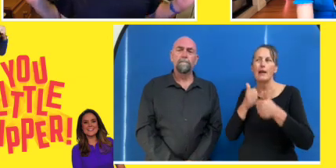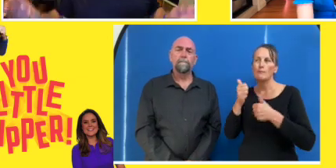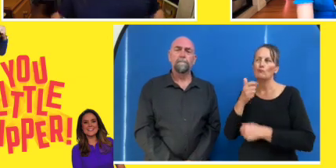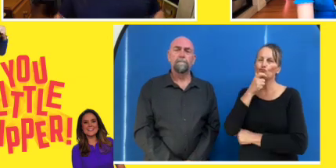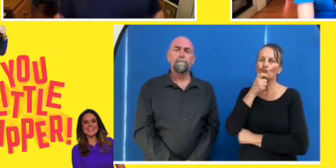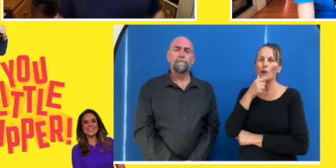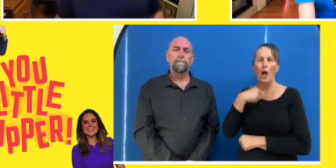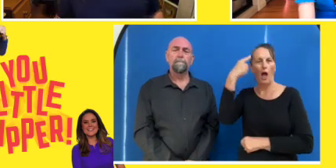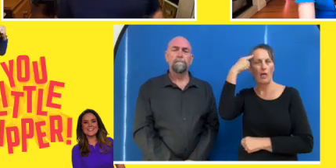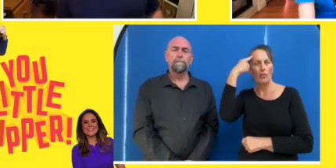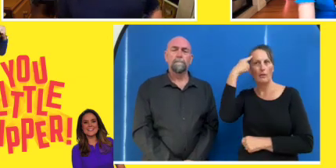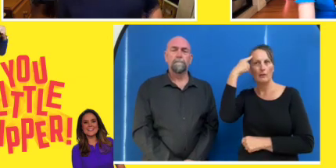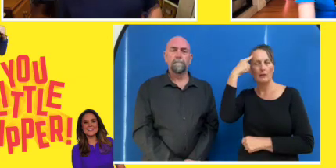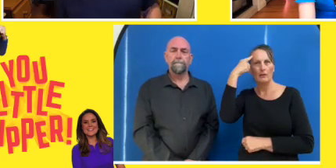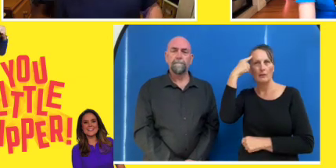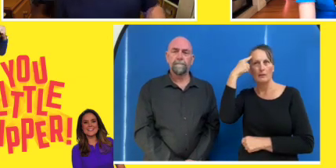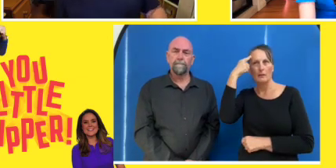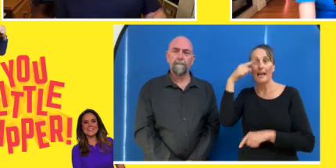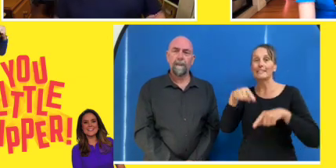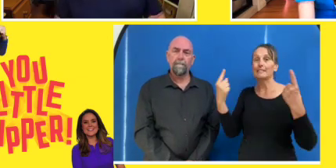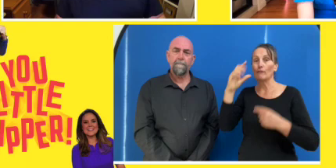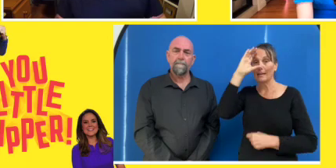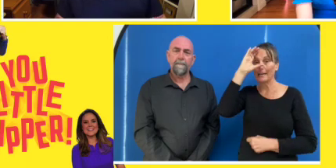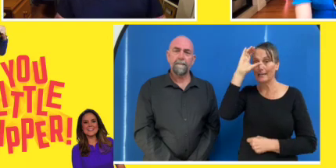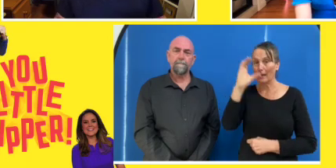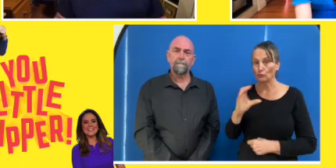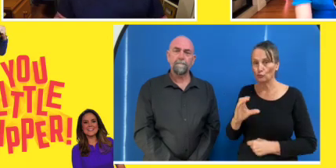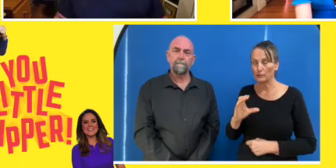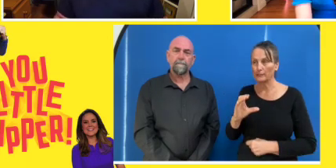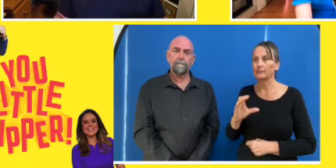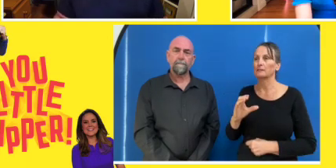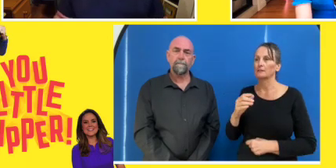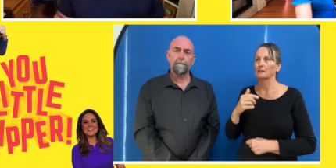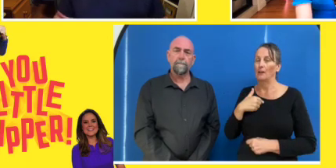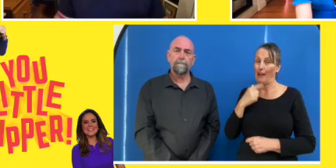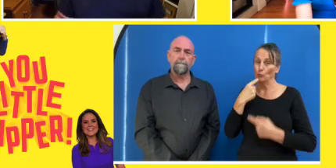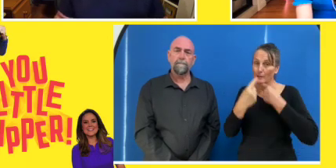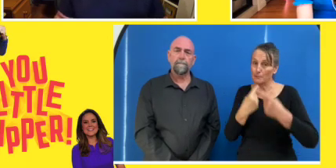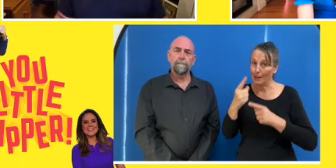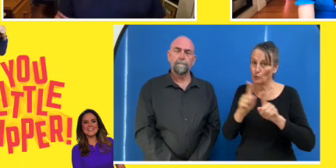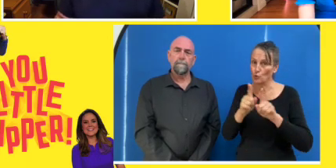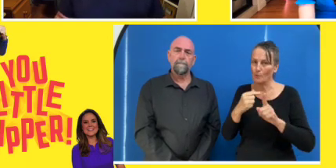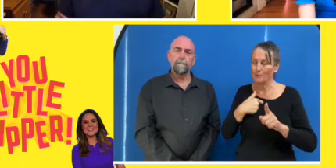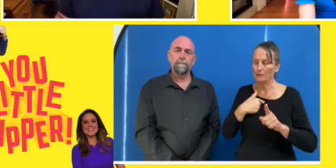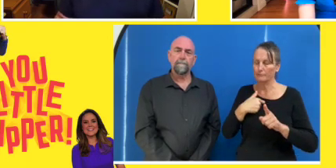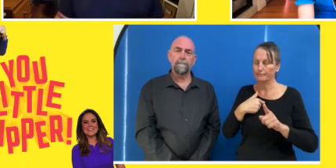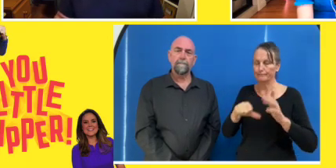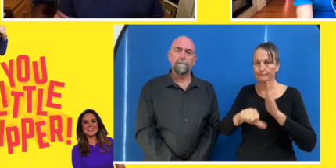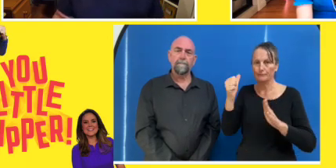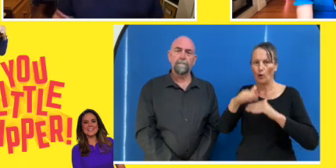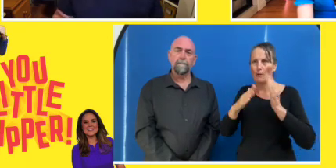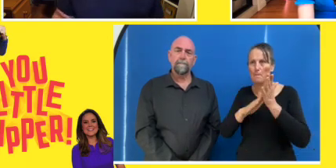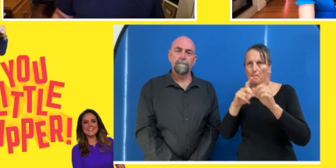to? Mine, I actually went over, I was going to say over the ditch, but that is the wrong reference. I was Ducks of Geography, by the way,